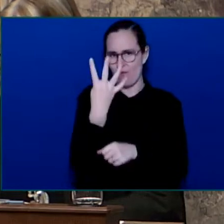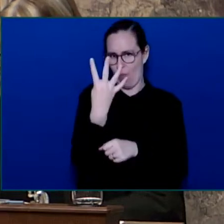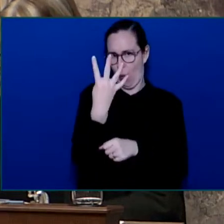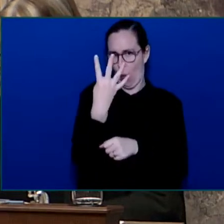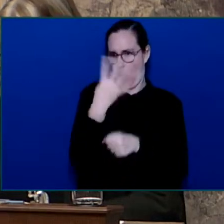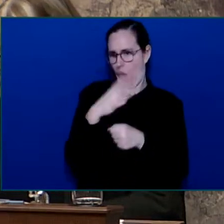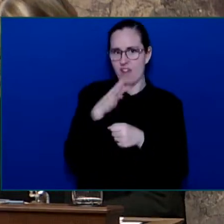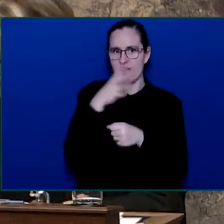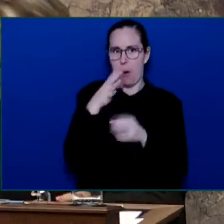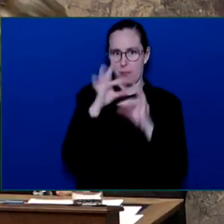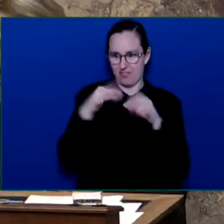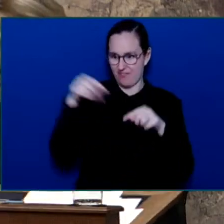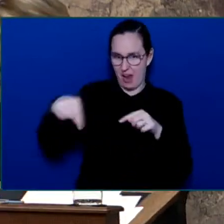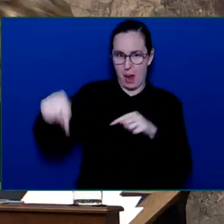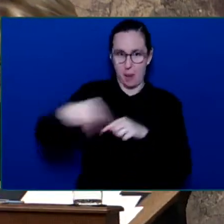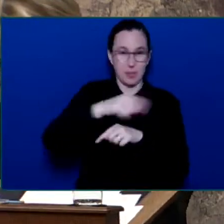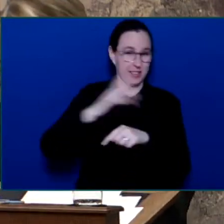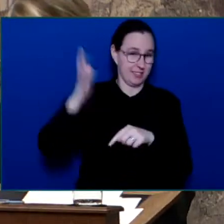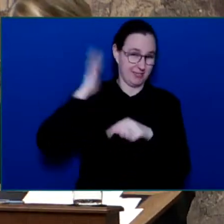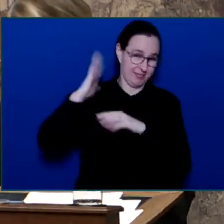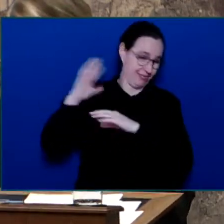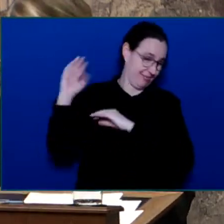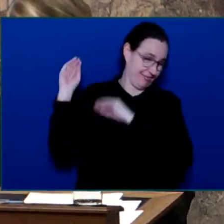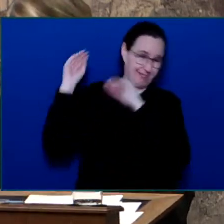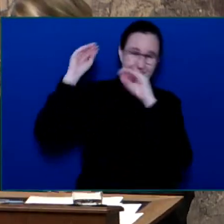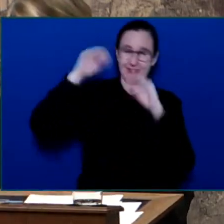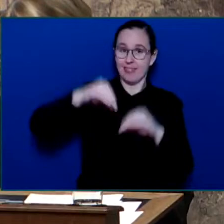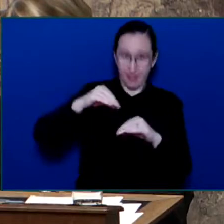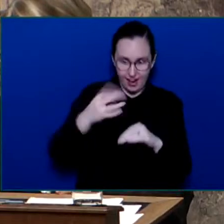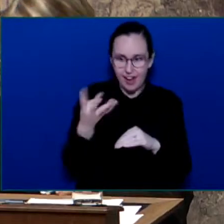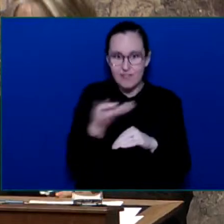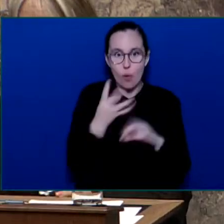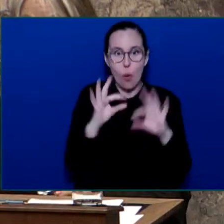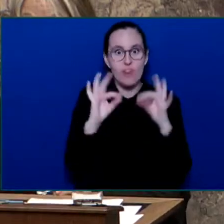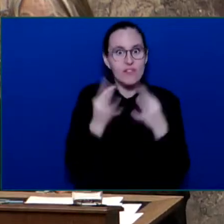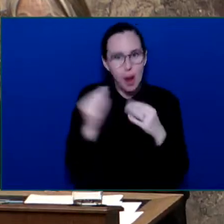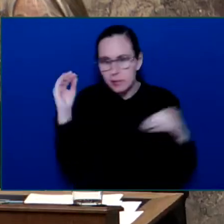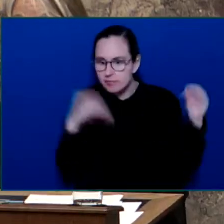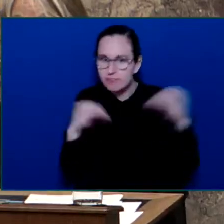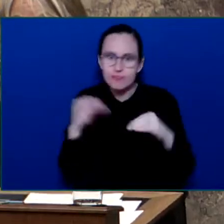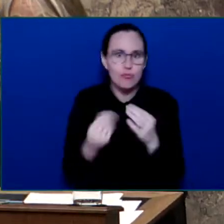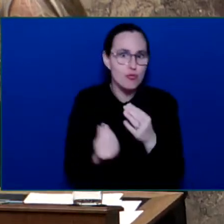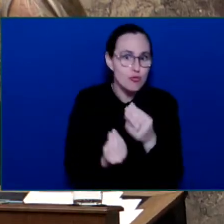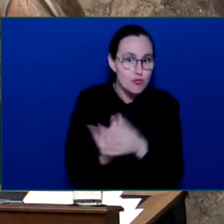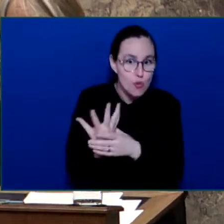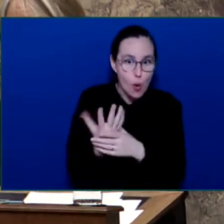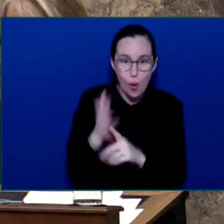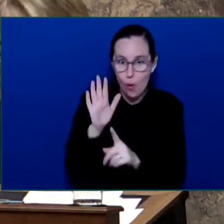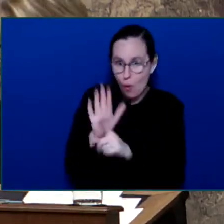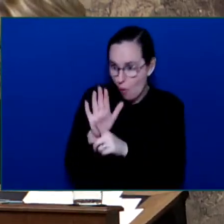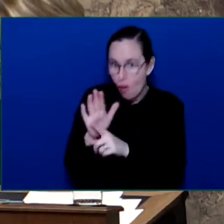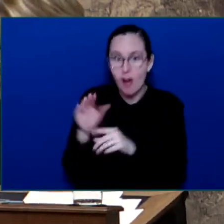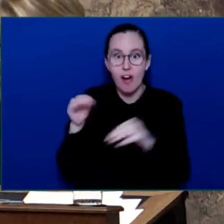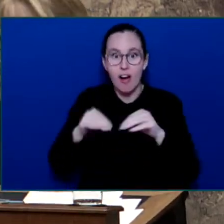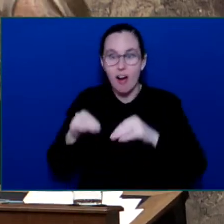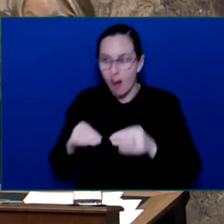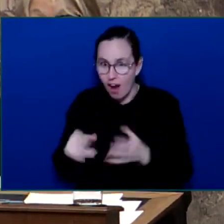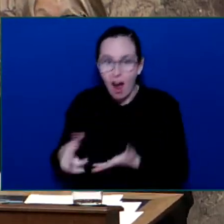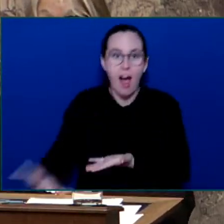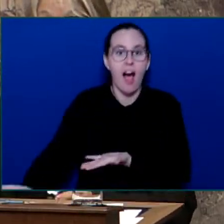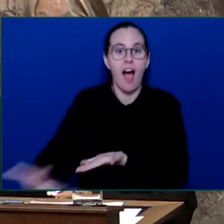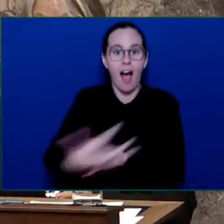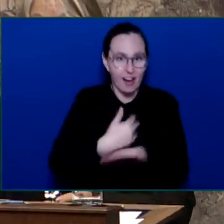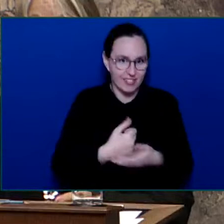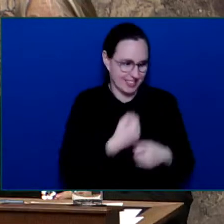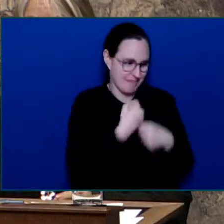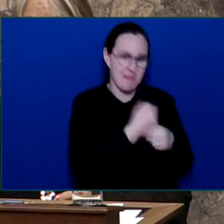is proudly made from ingredients grown on the farm right here in my riding of Delta South. This farm-to-table model is achieved through strong